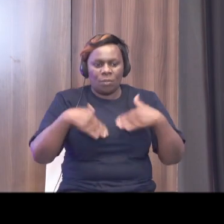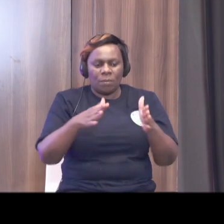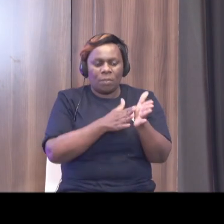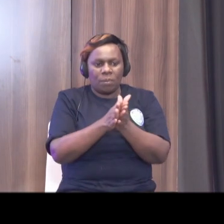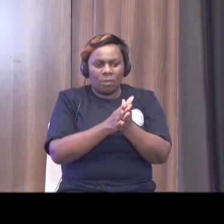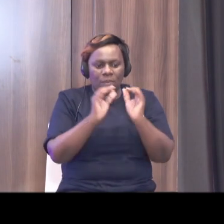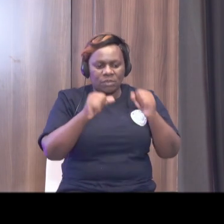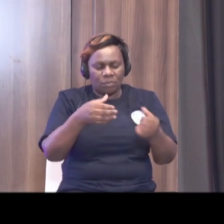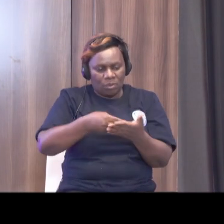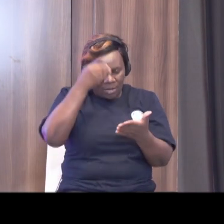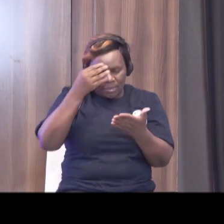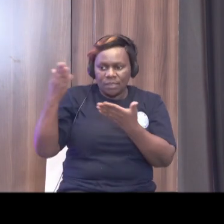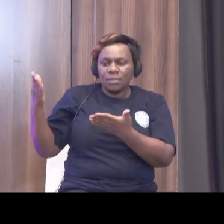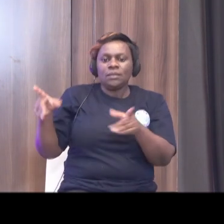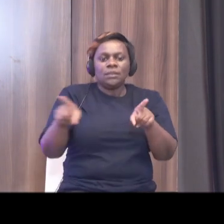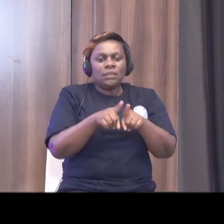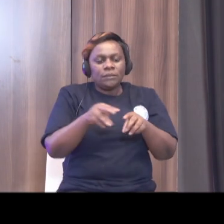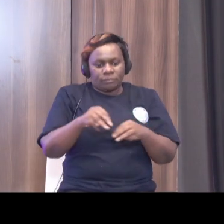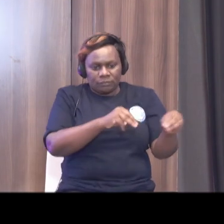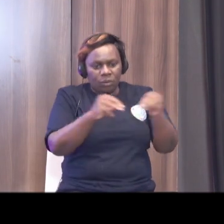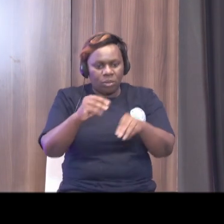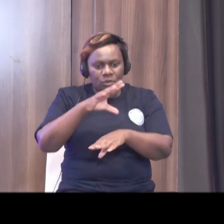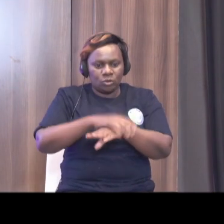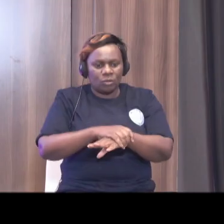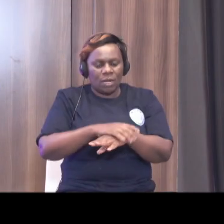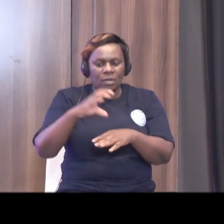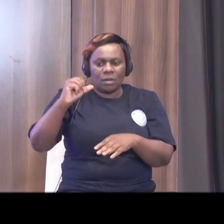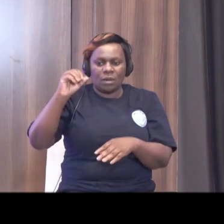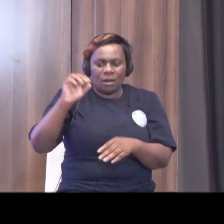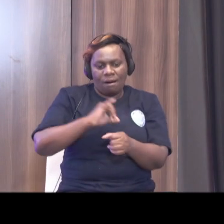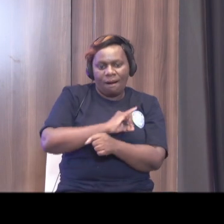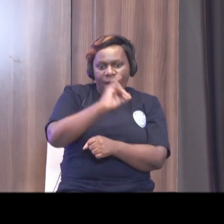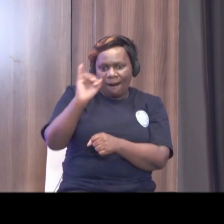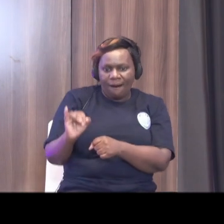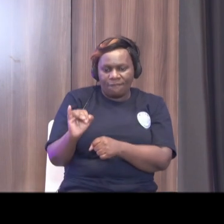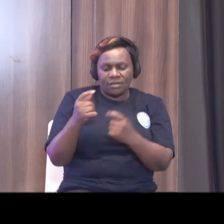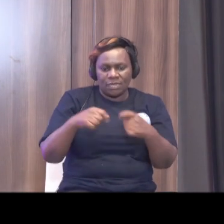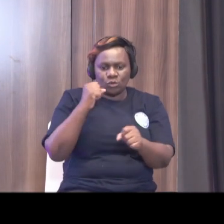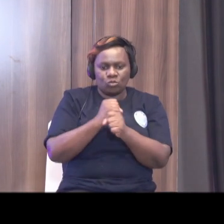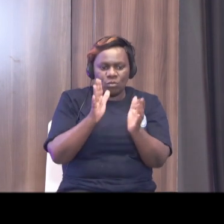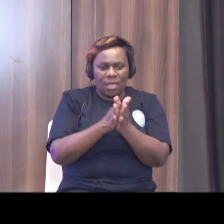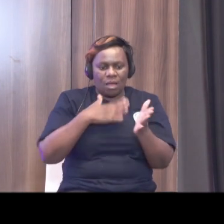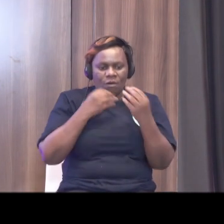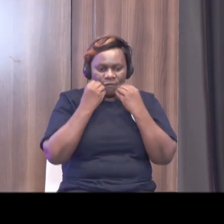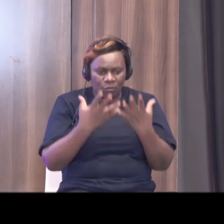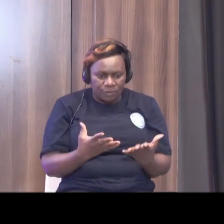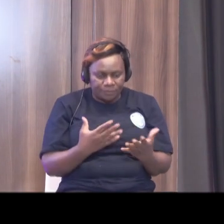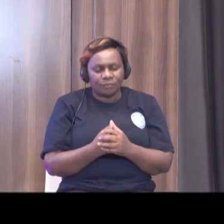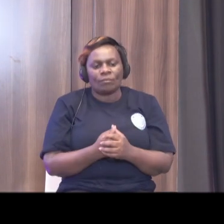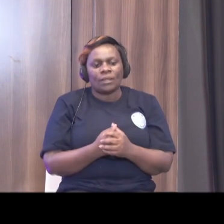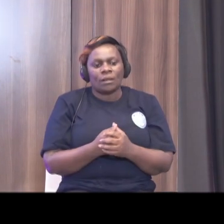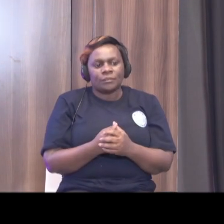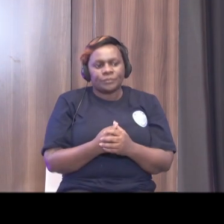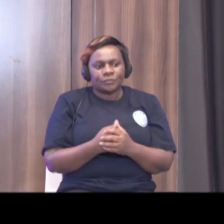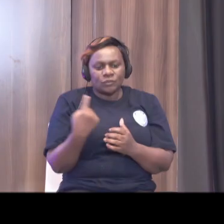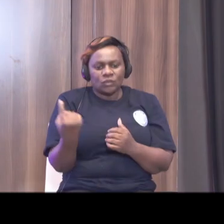where you can learn about it. Again, the method is to get this curve, so that was what we were trying to do with our data inputs. And we could